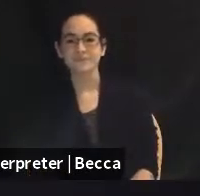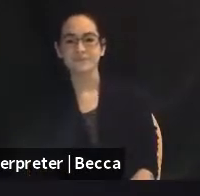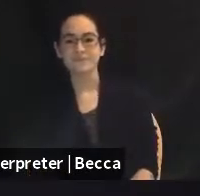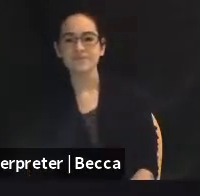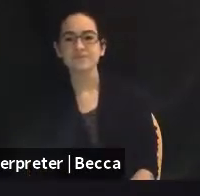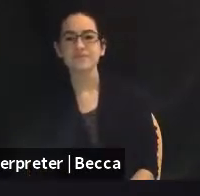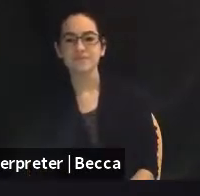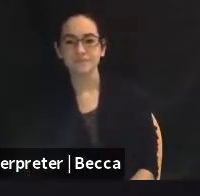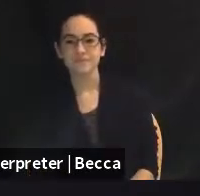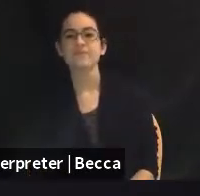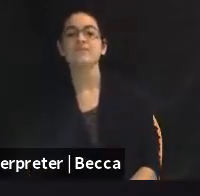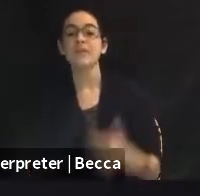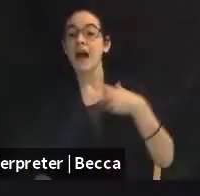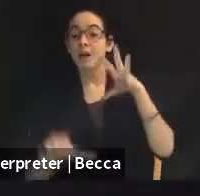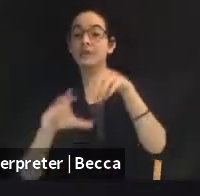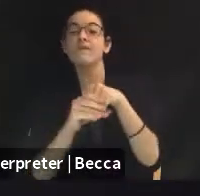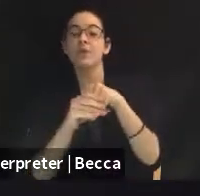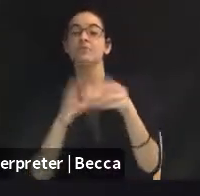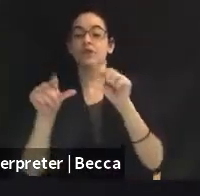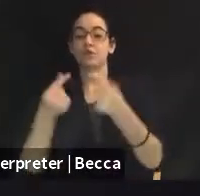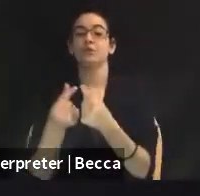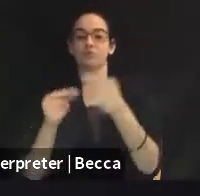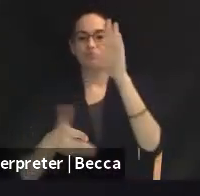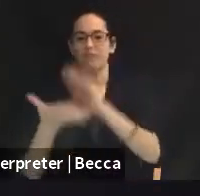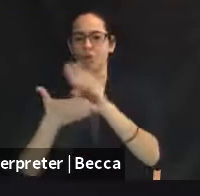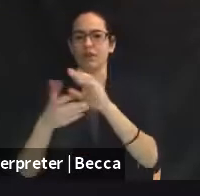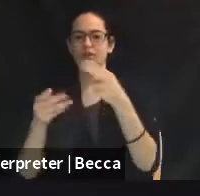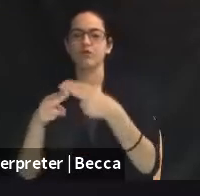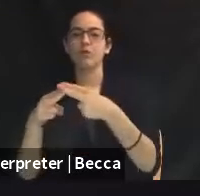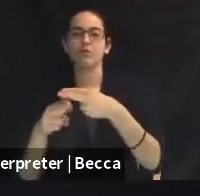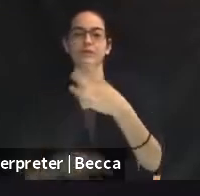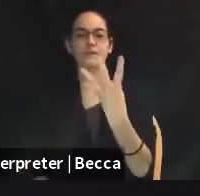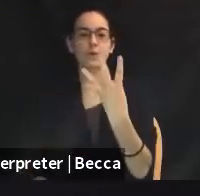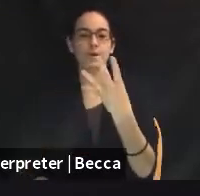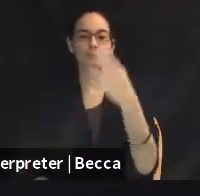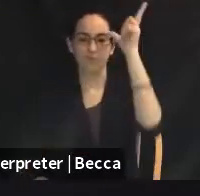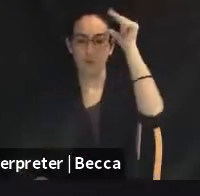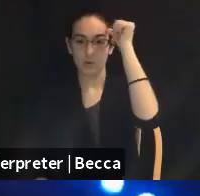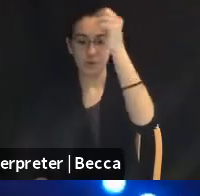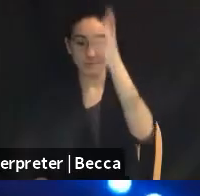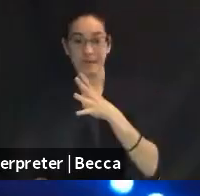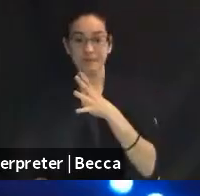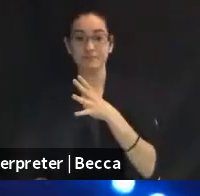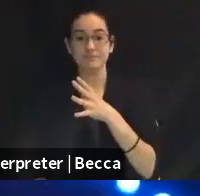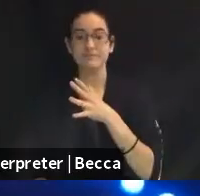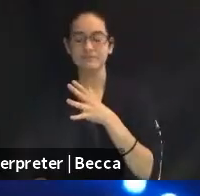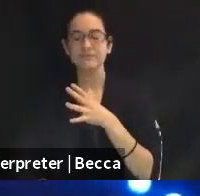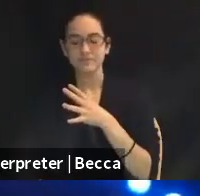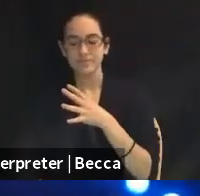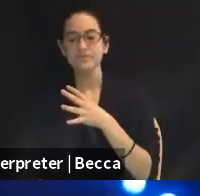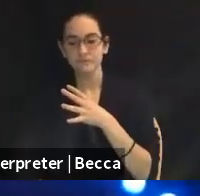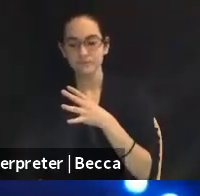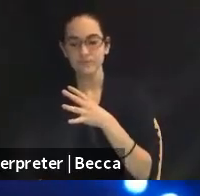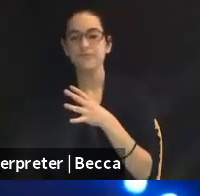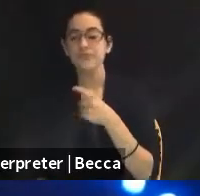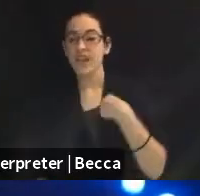it. I was part of this group. We were called the Four Horsemen. We were in college. And you do stupid things in college like that, and you give yourself names. And we